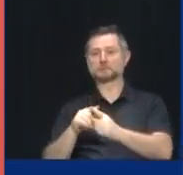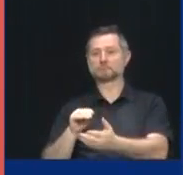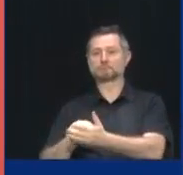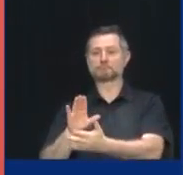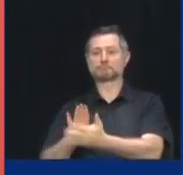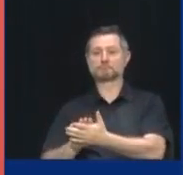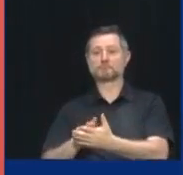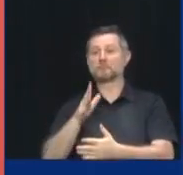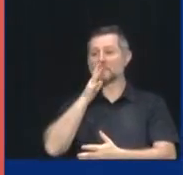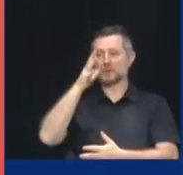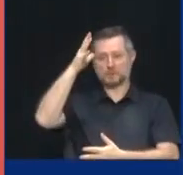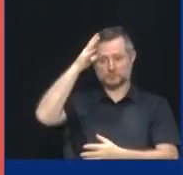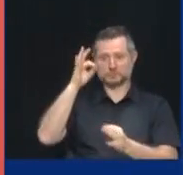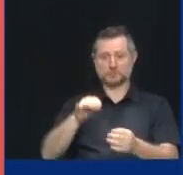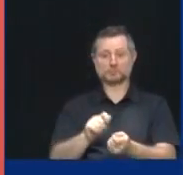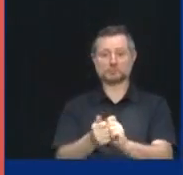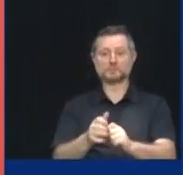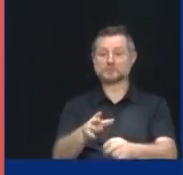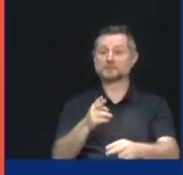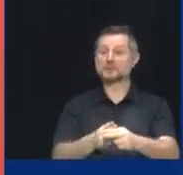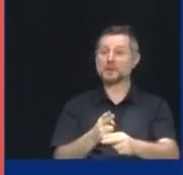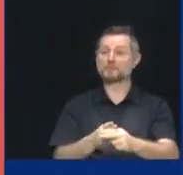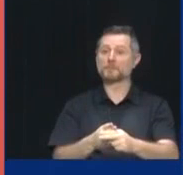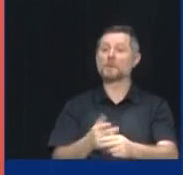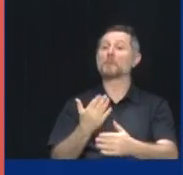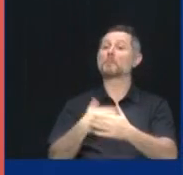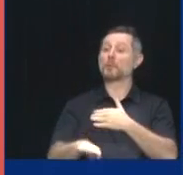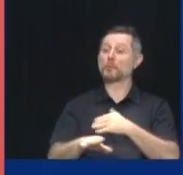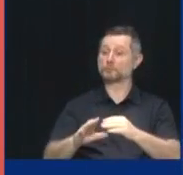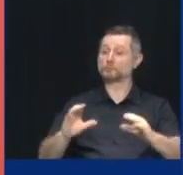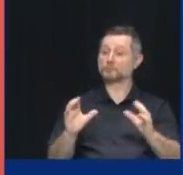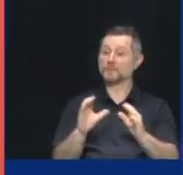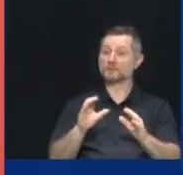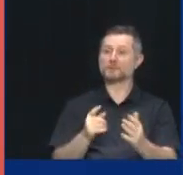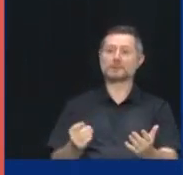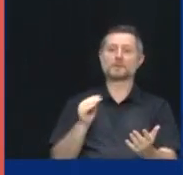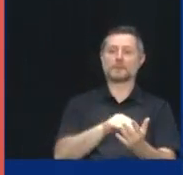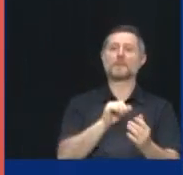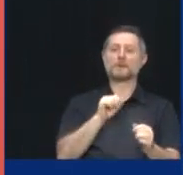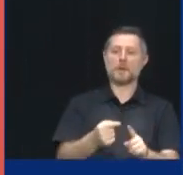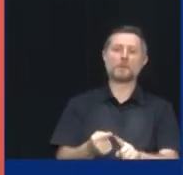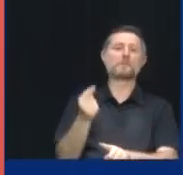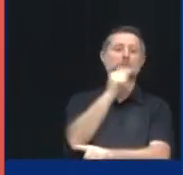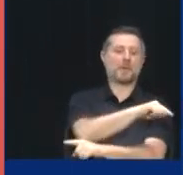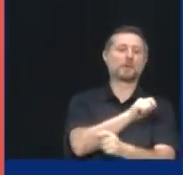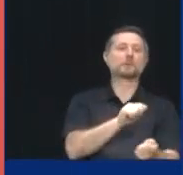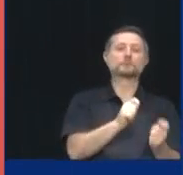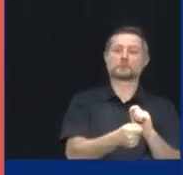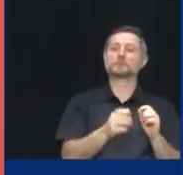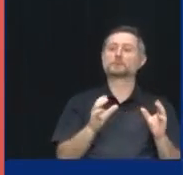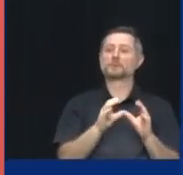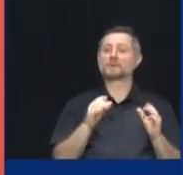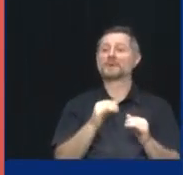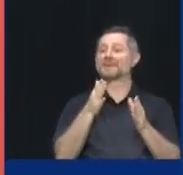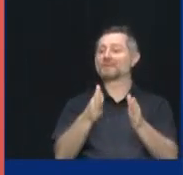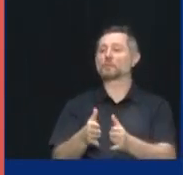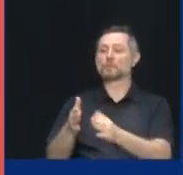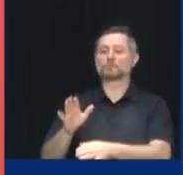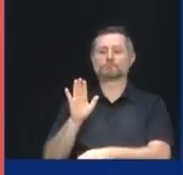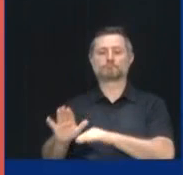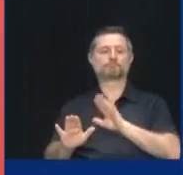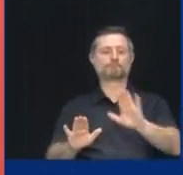certificates and allows each individual to identify their own